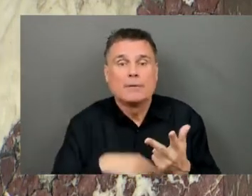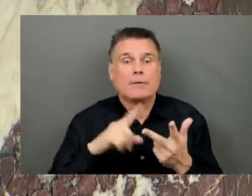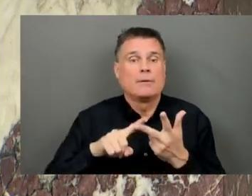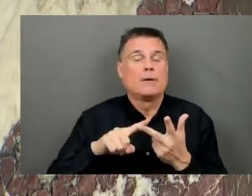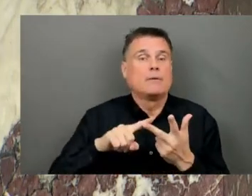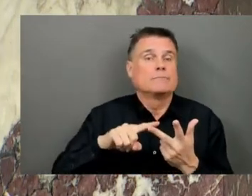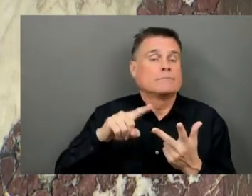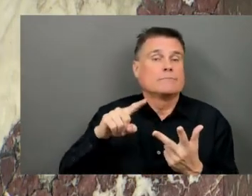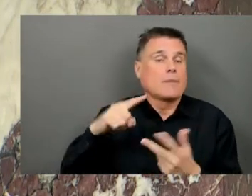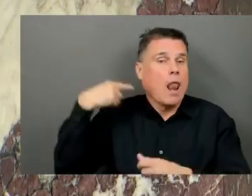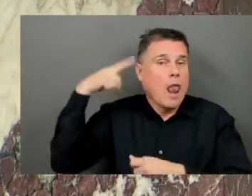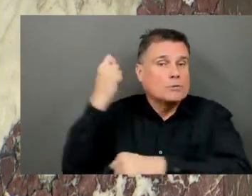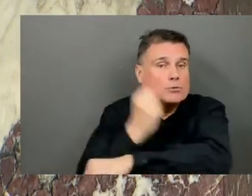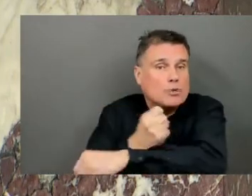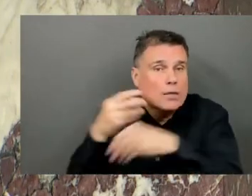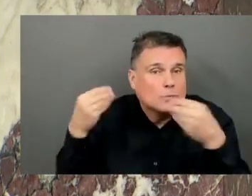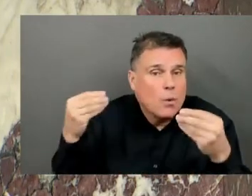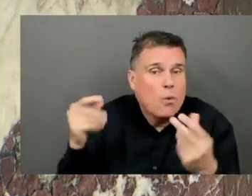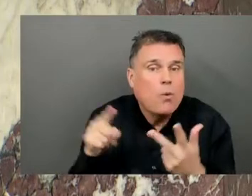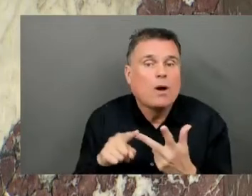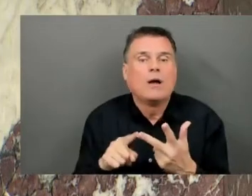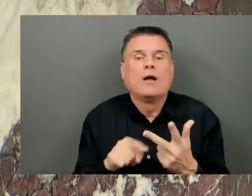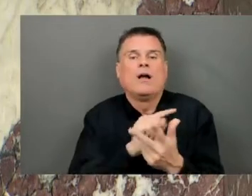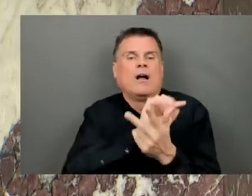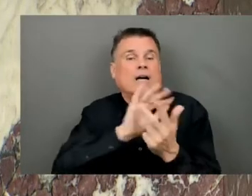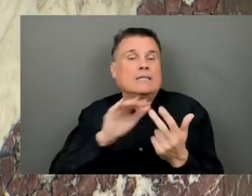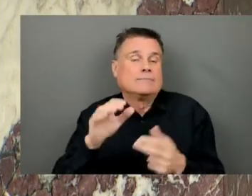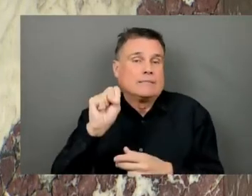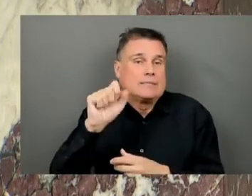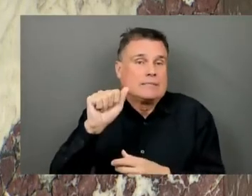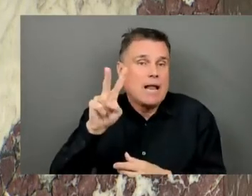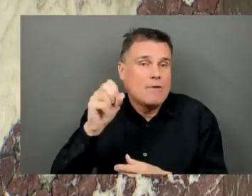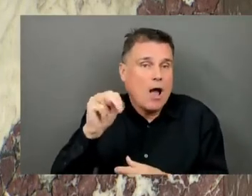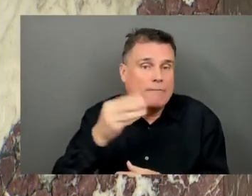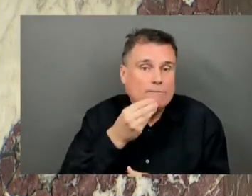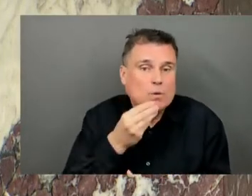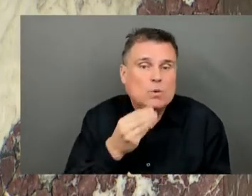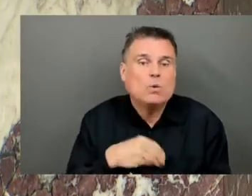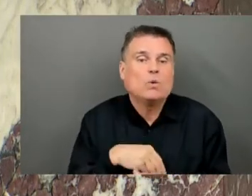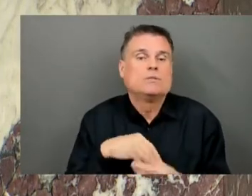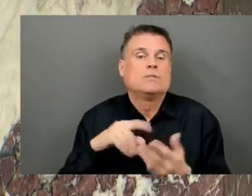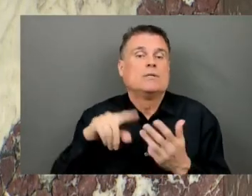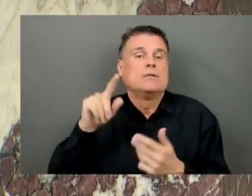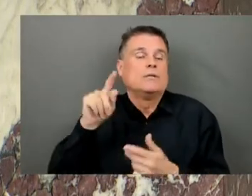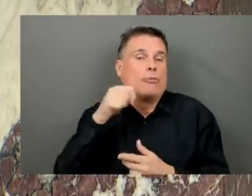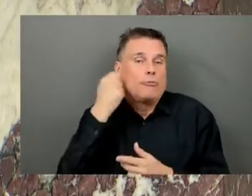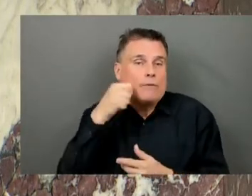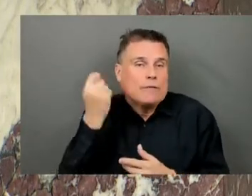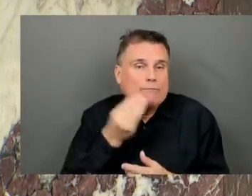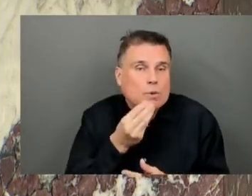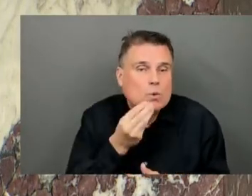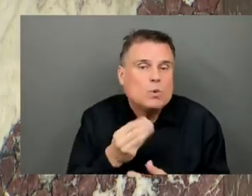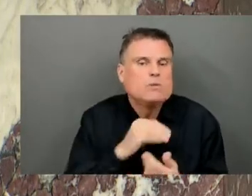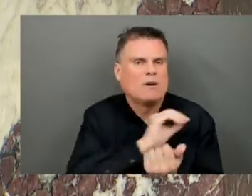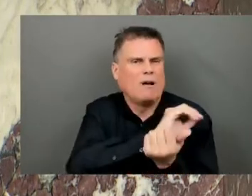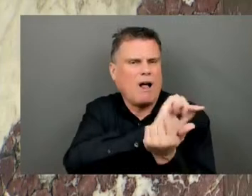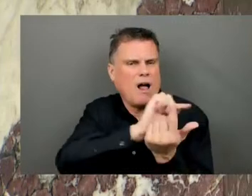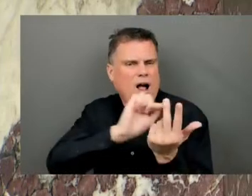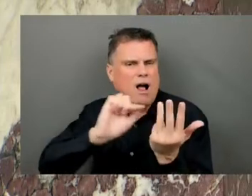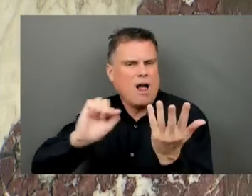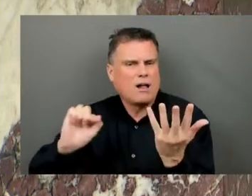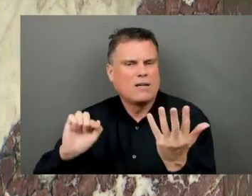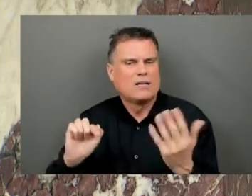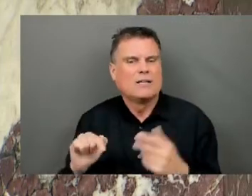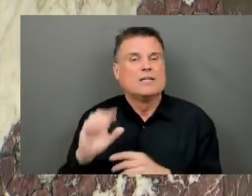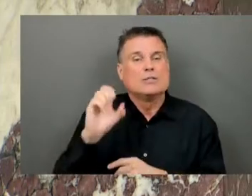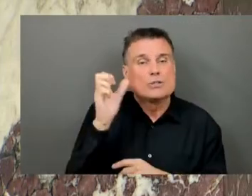Shoppers Drug Mart, Campbell River Thrifty Foods, once again Remax Check Realty, and the City of Campbell River for bringing lots of smiles